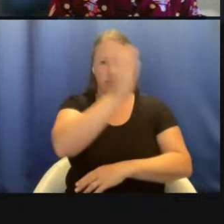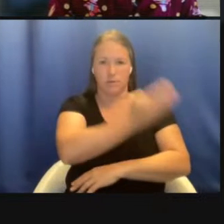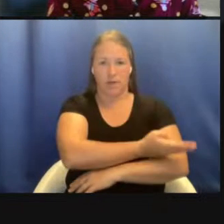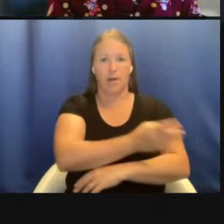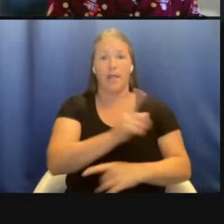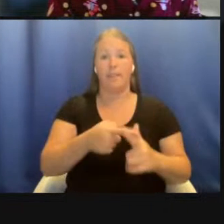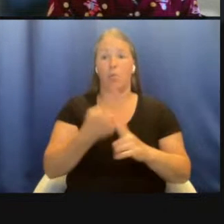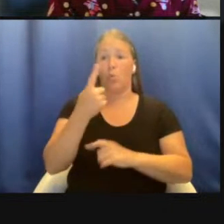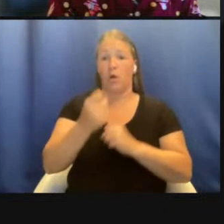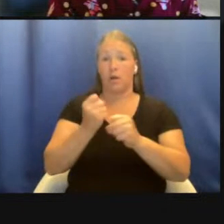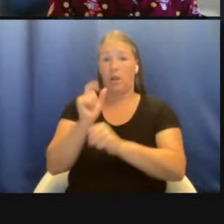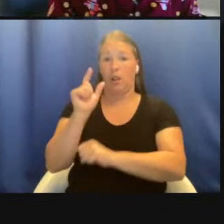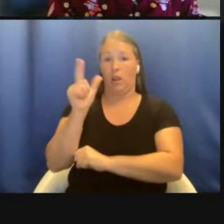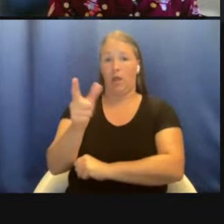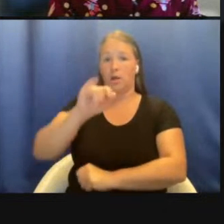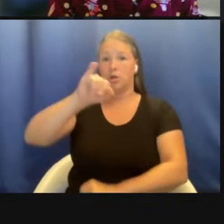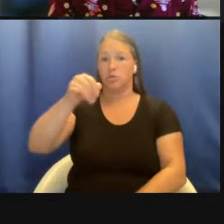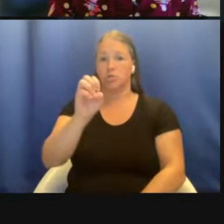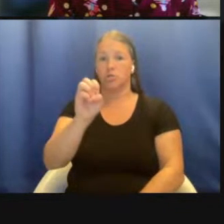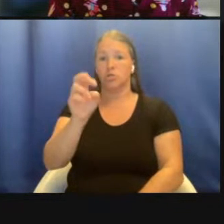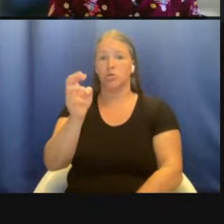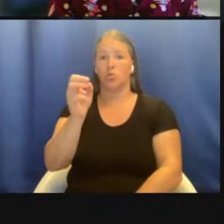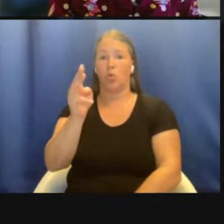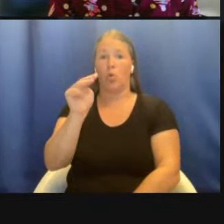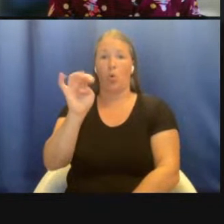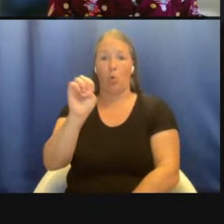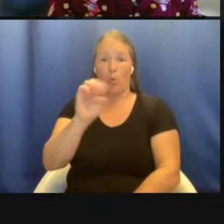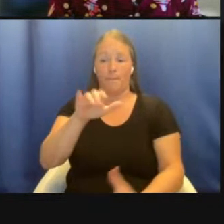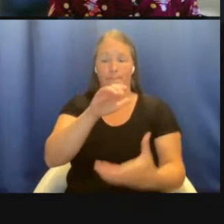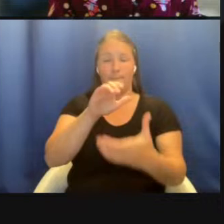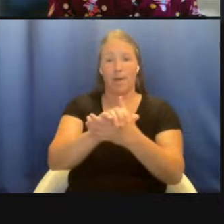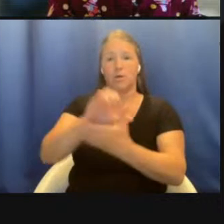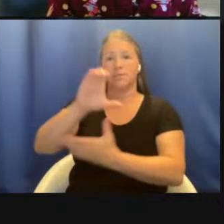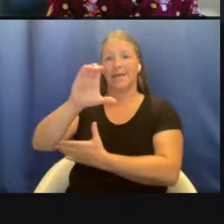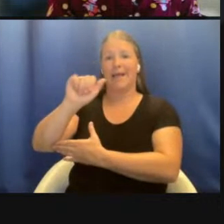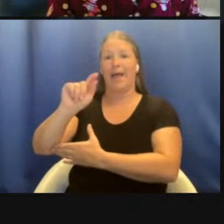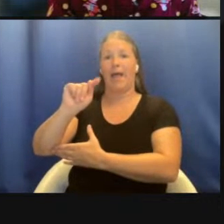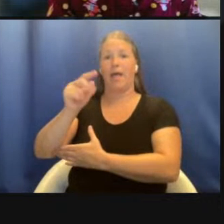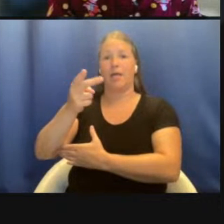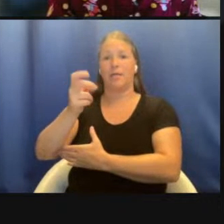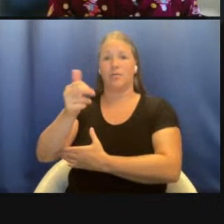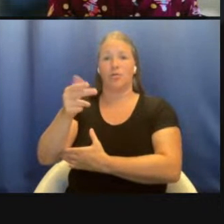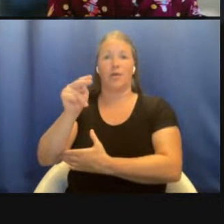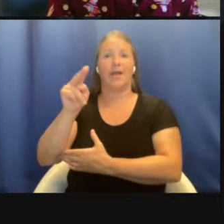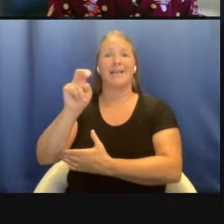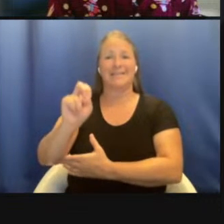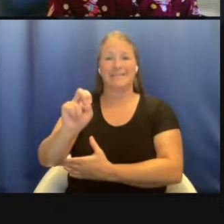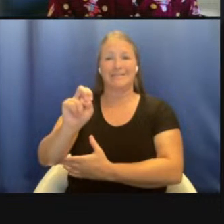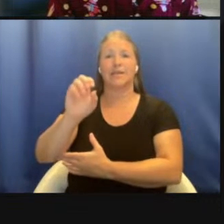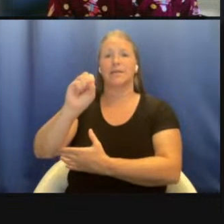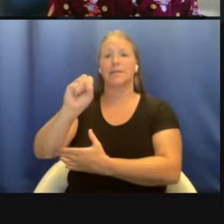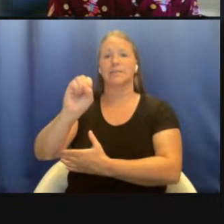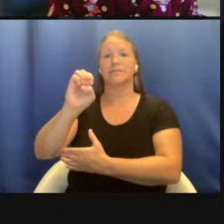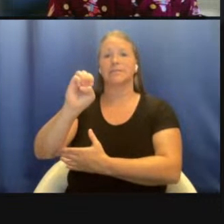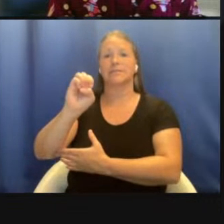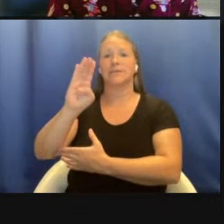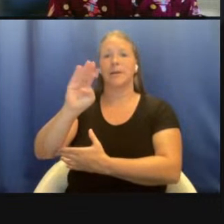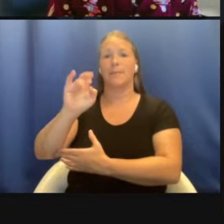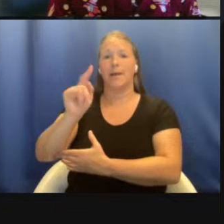later, marries Catherine Sebastian Wingenat, who is known as Catherine